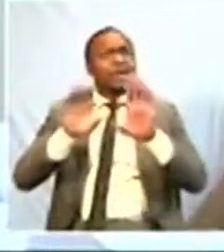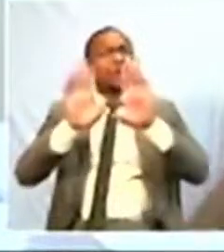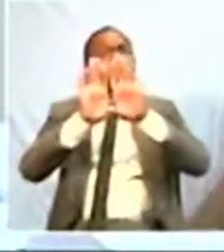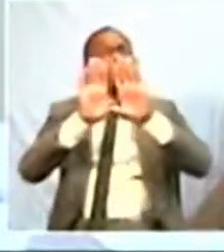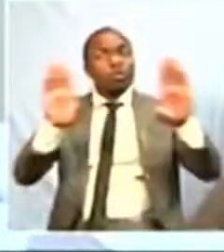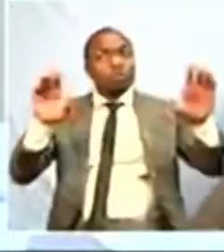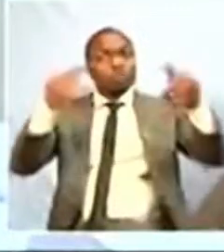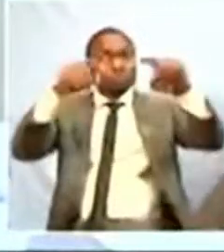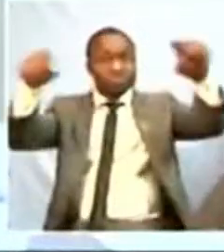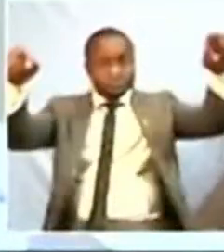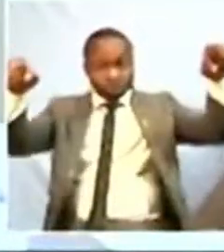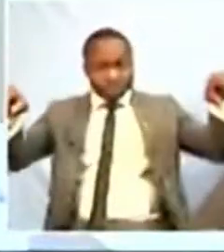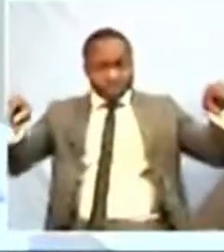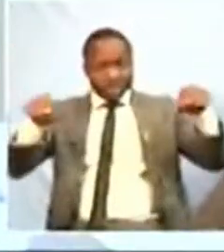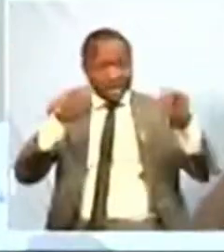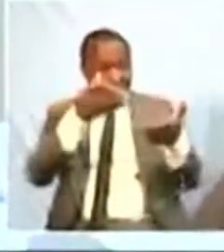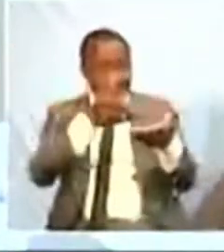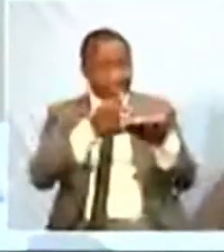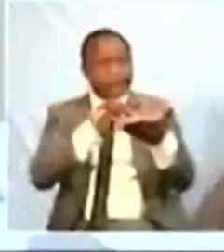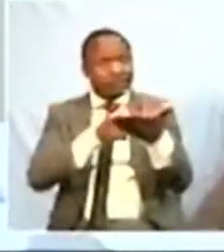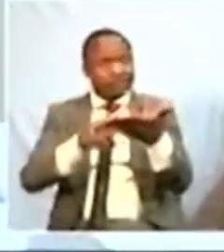is here. Let me read it.